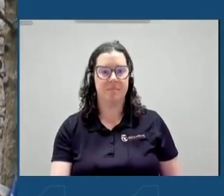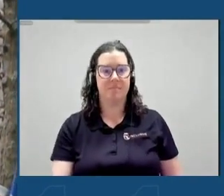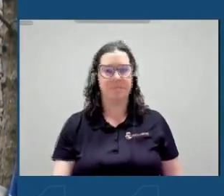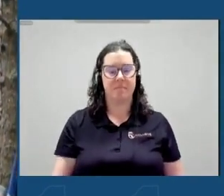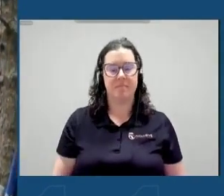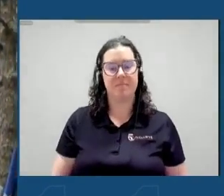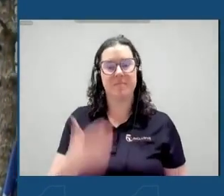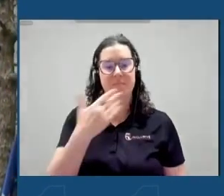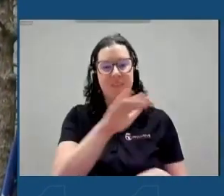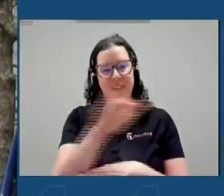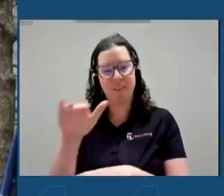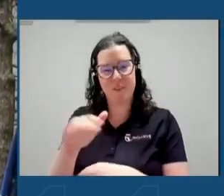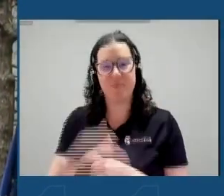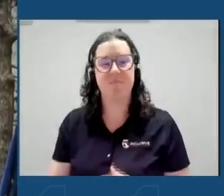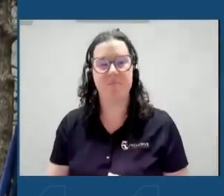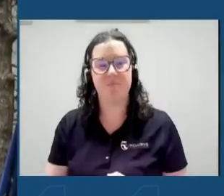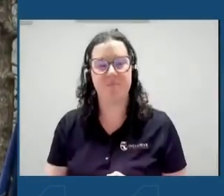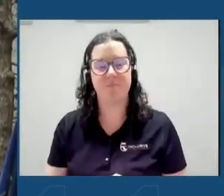Good afternoon.